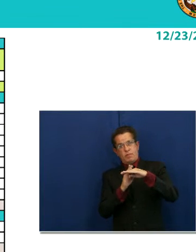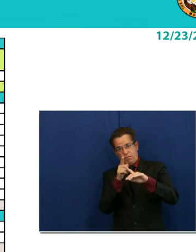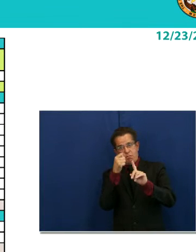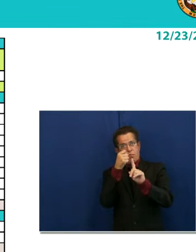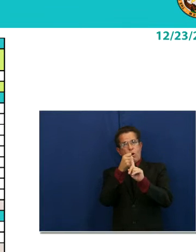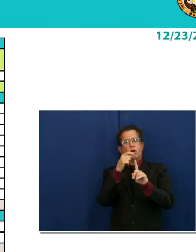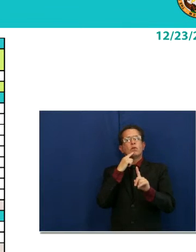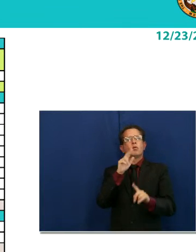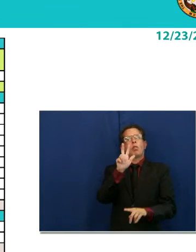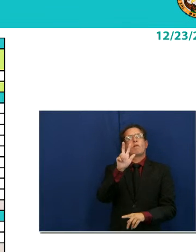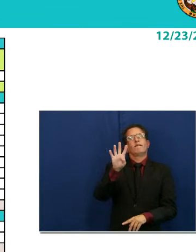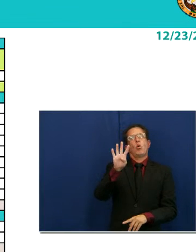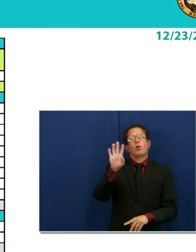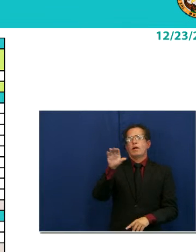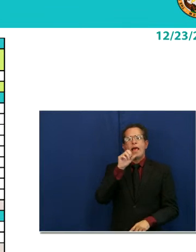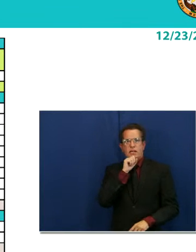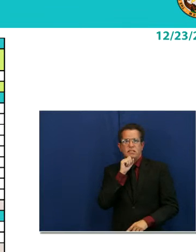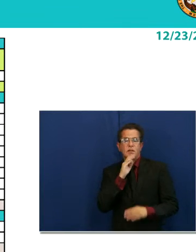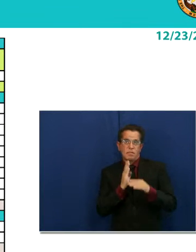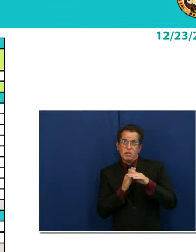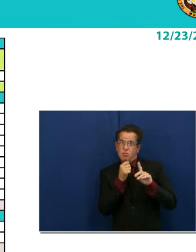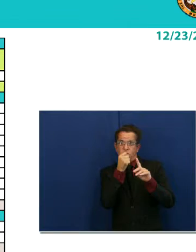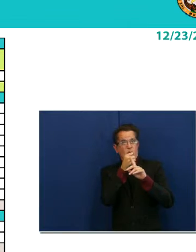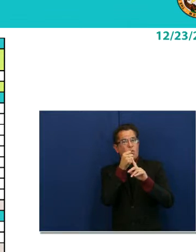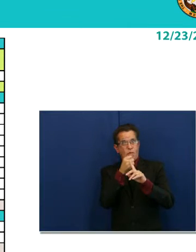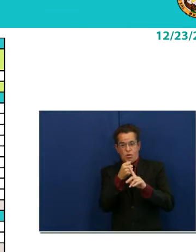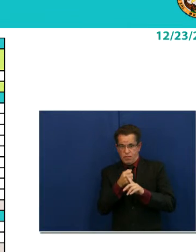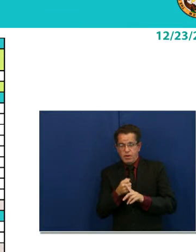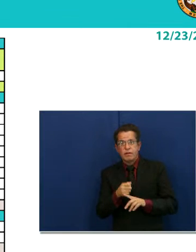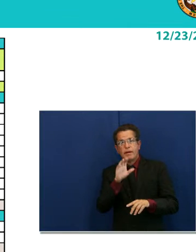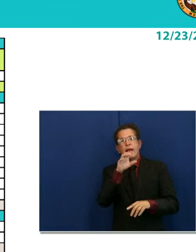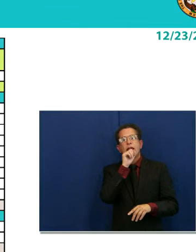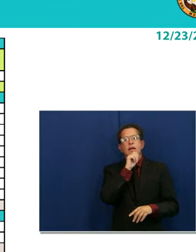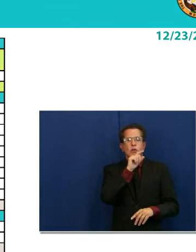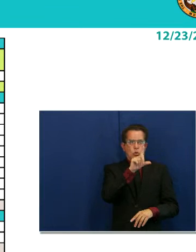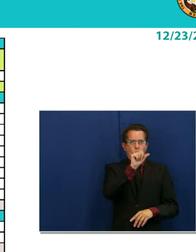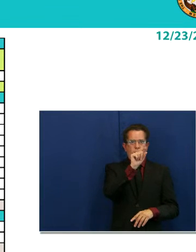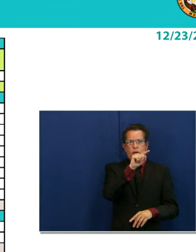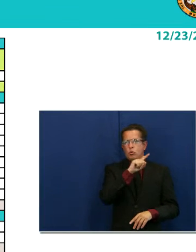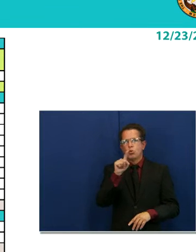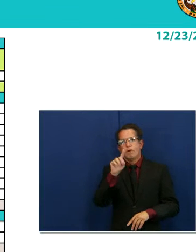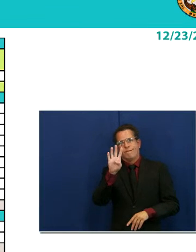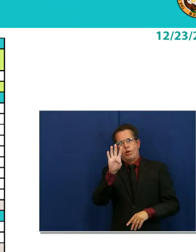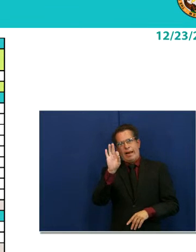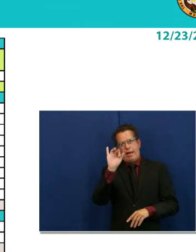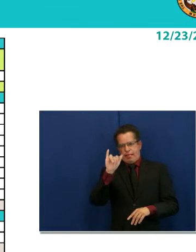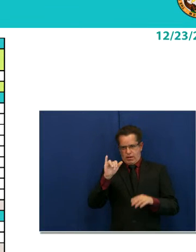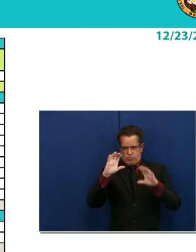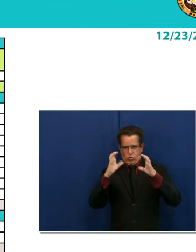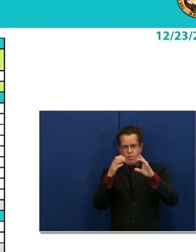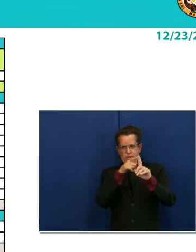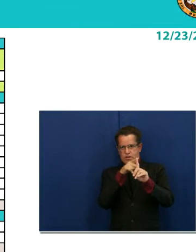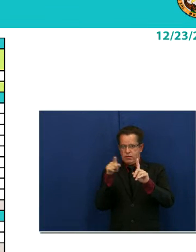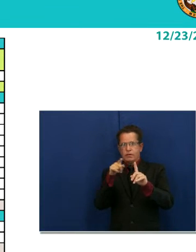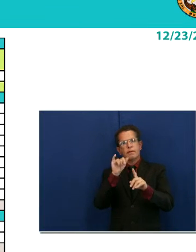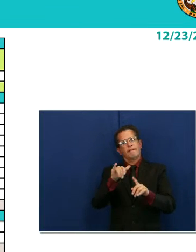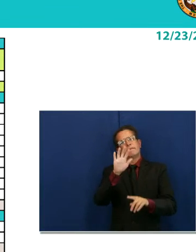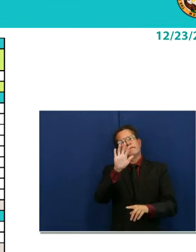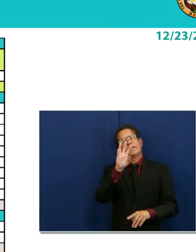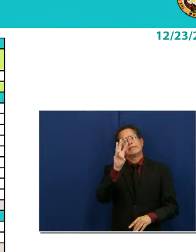34 years of age. And the age groups 20 to 49 years of age represent 56% of the